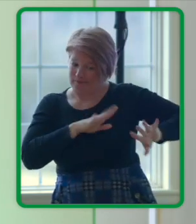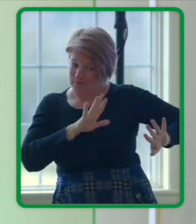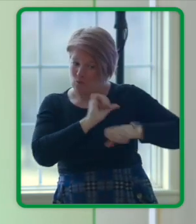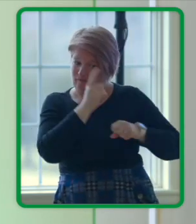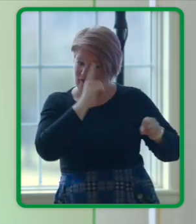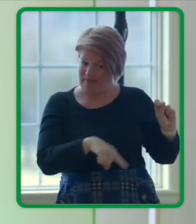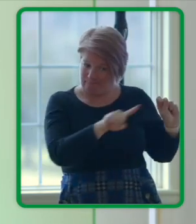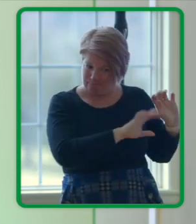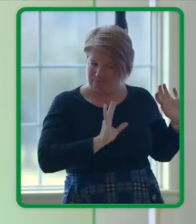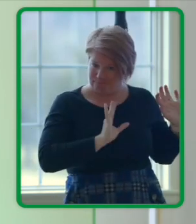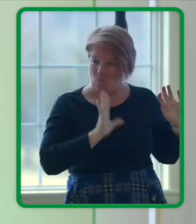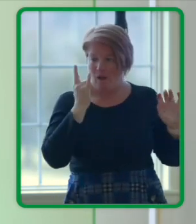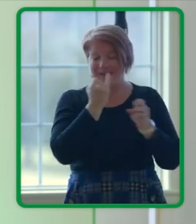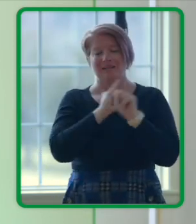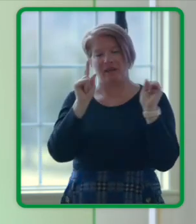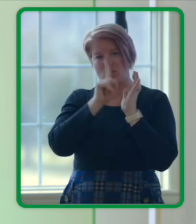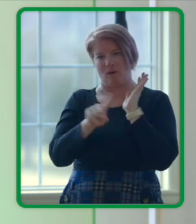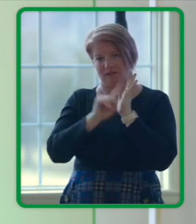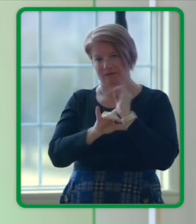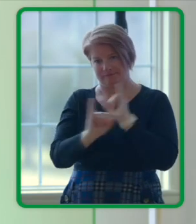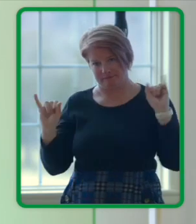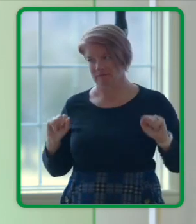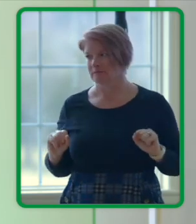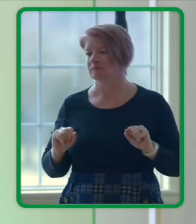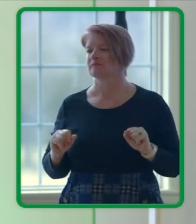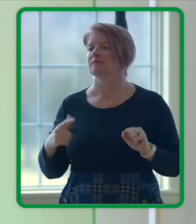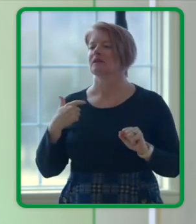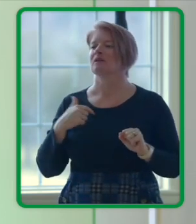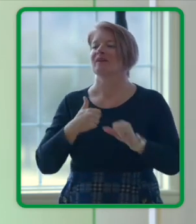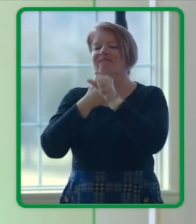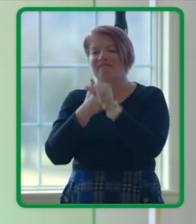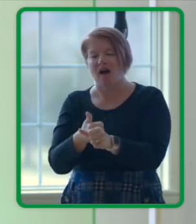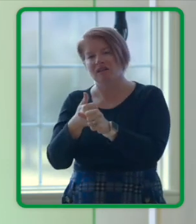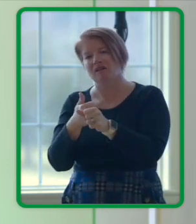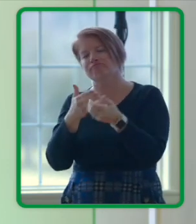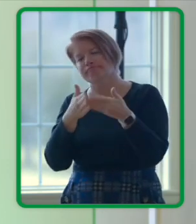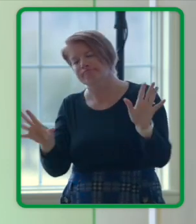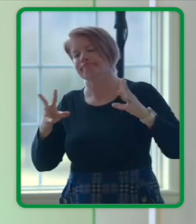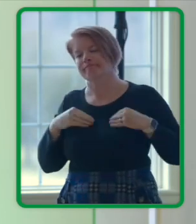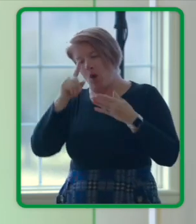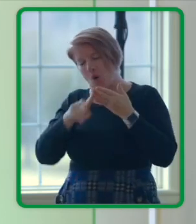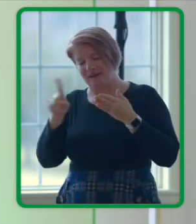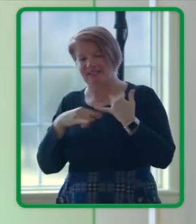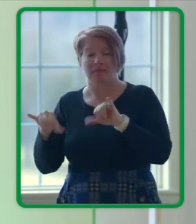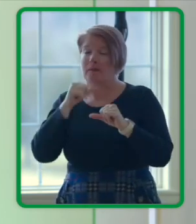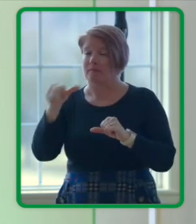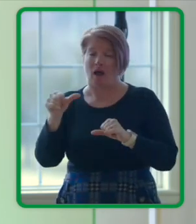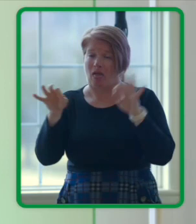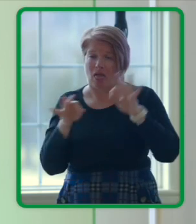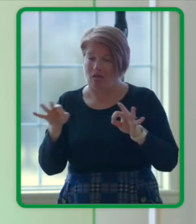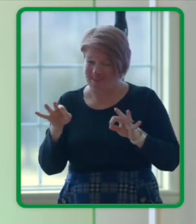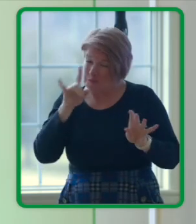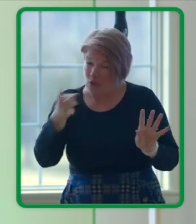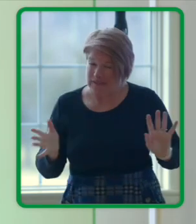them as we do this independent audit. We followed generally accepted auditing standards, and I'm not going to bore you with those standards. I'll